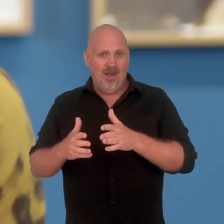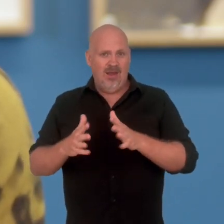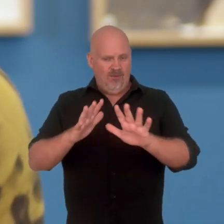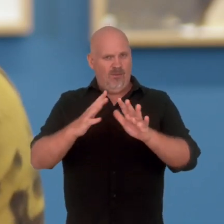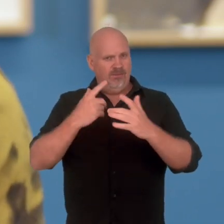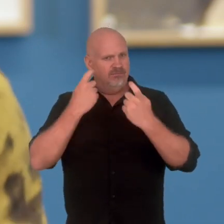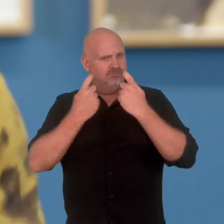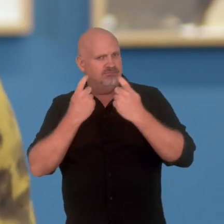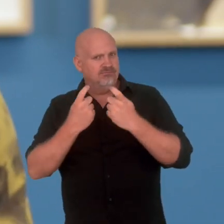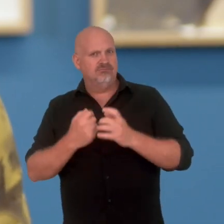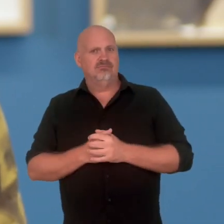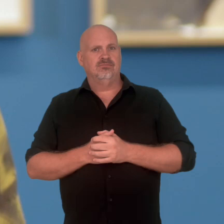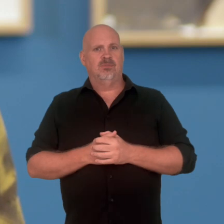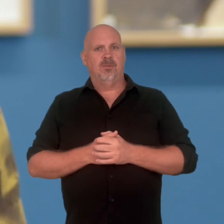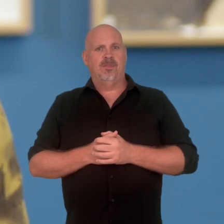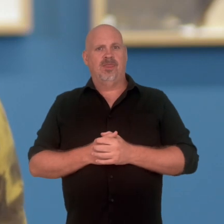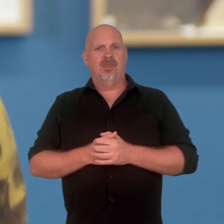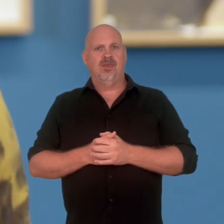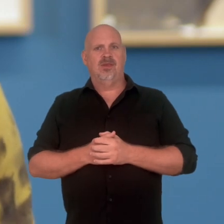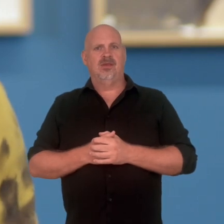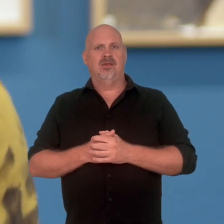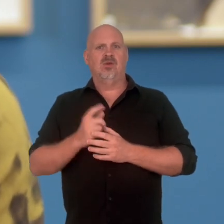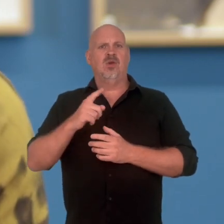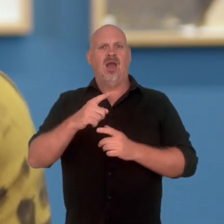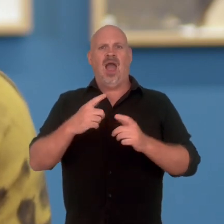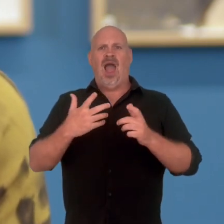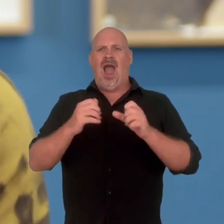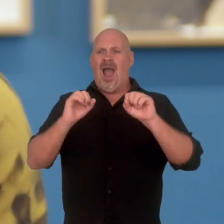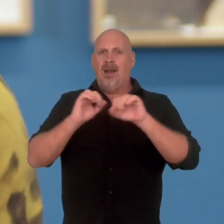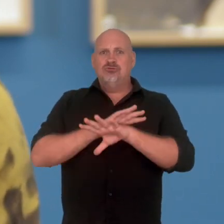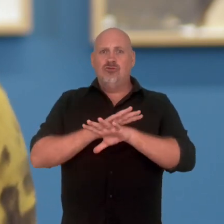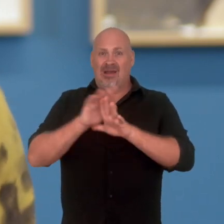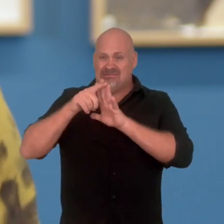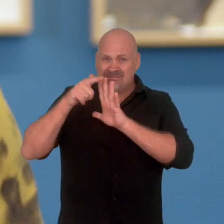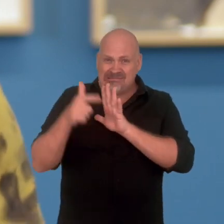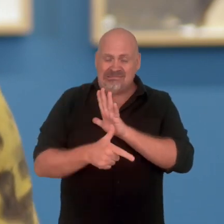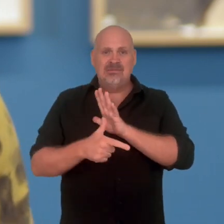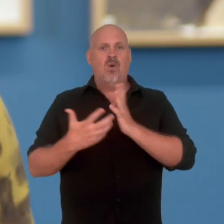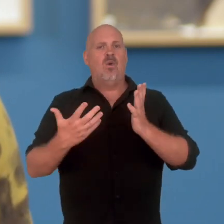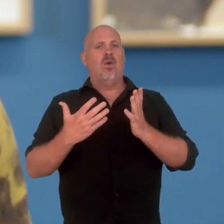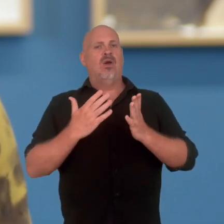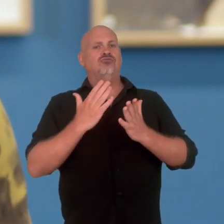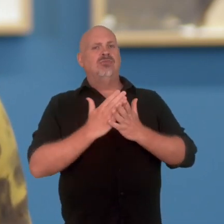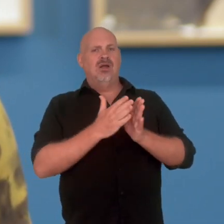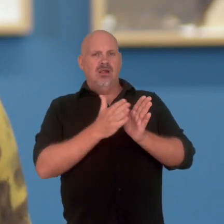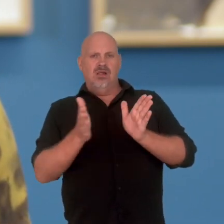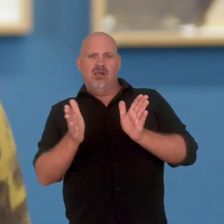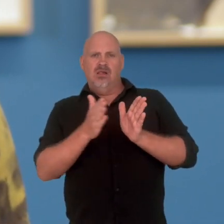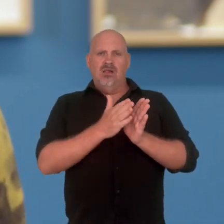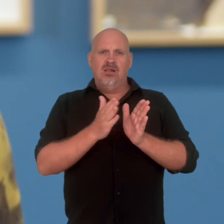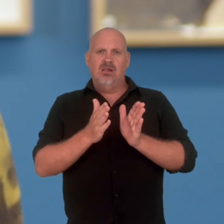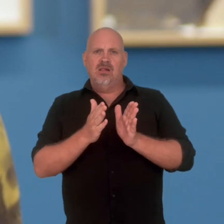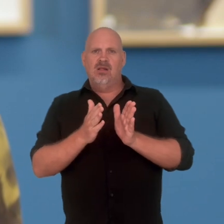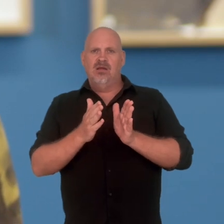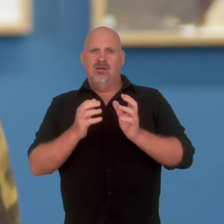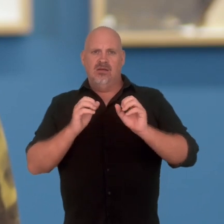this, and to what degree of abstraction or realness you're going to put these into the work. And if you're